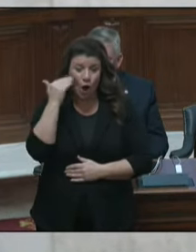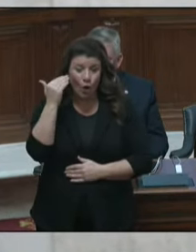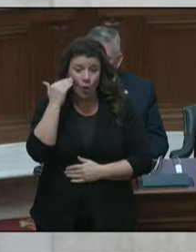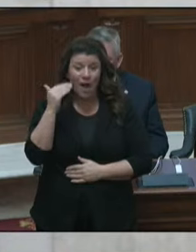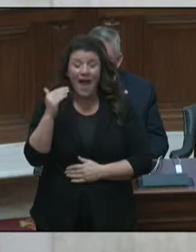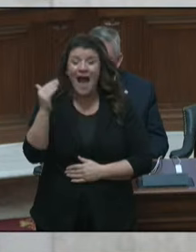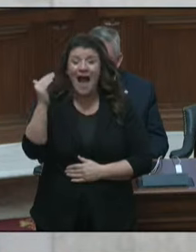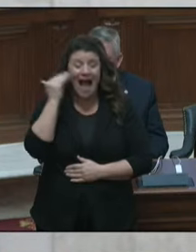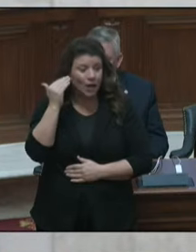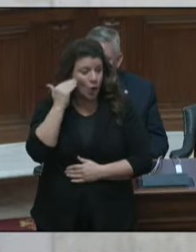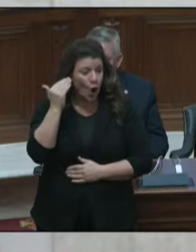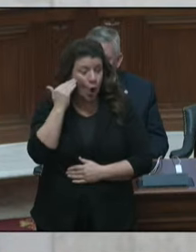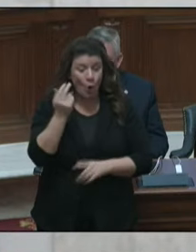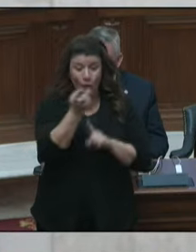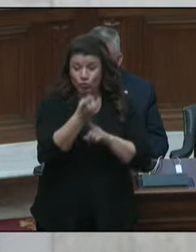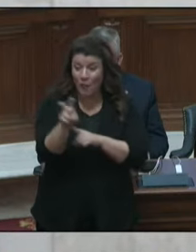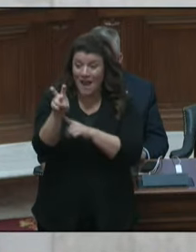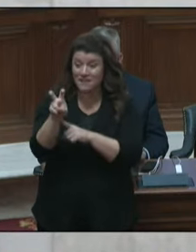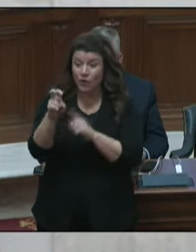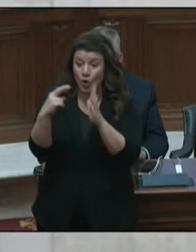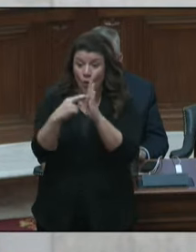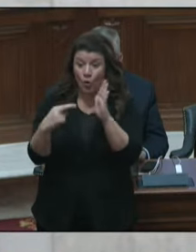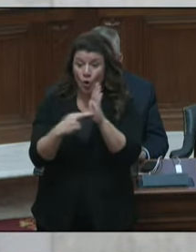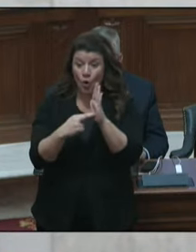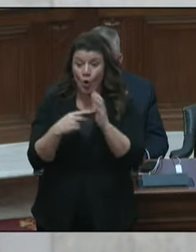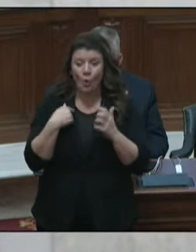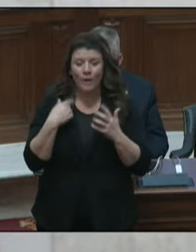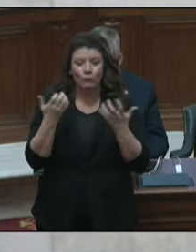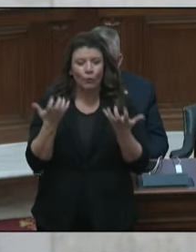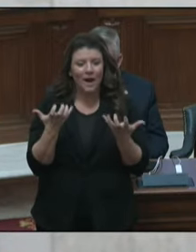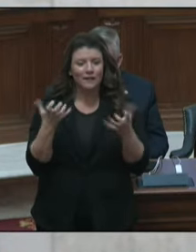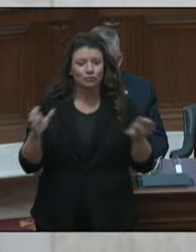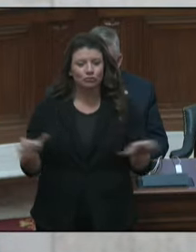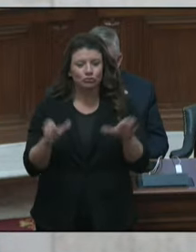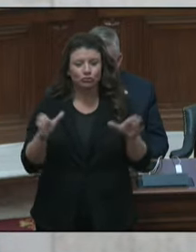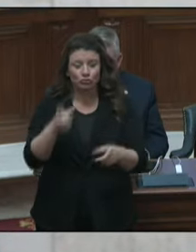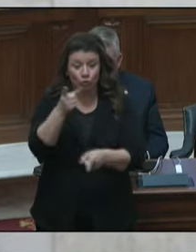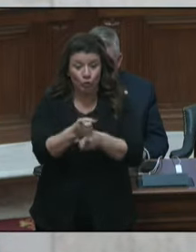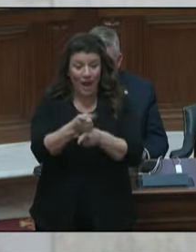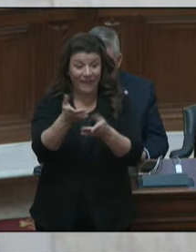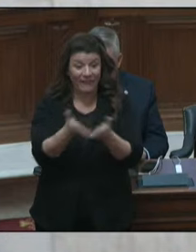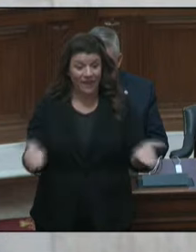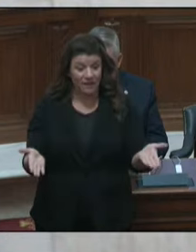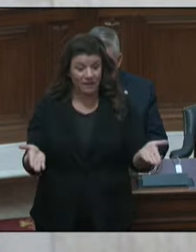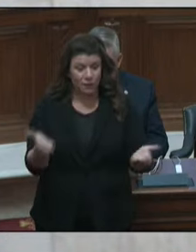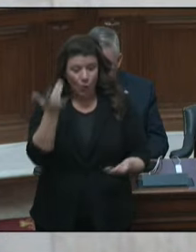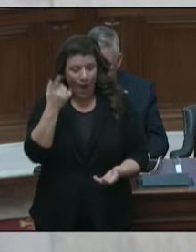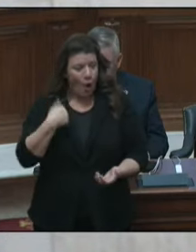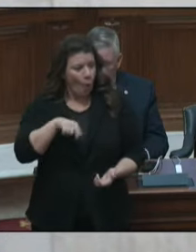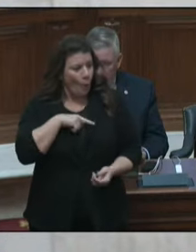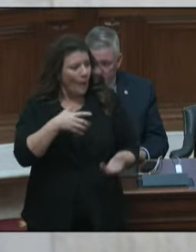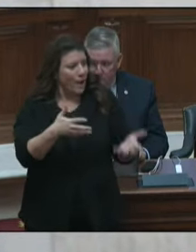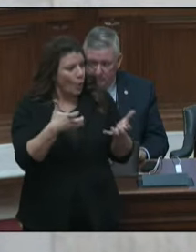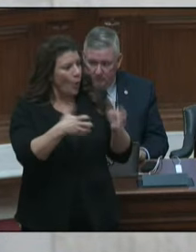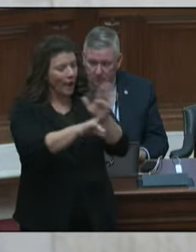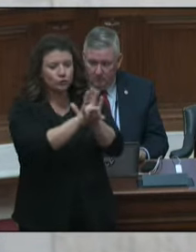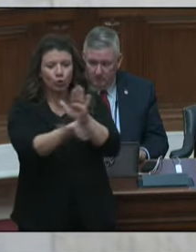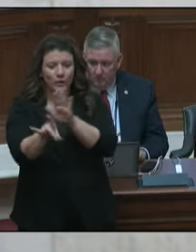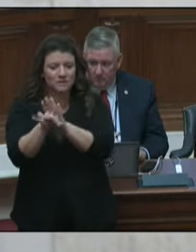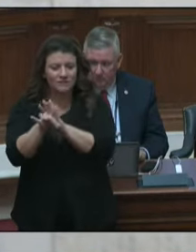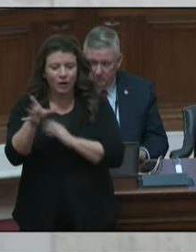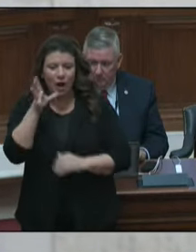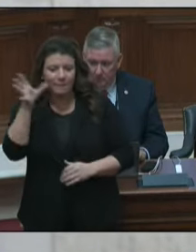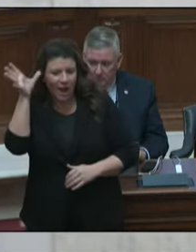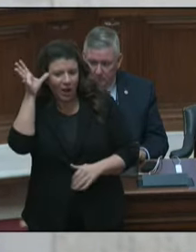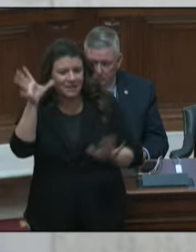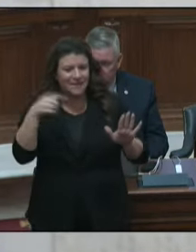I know with the transfer rule and everything that you were trying to do the right thing, because we want choice. We want choice for our parents.